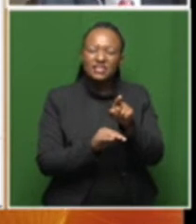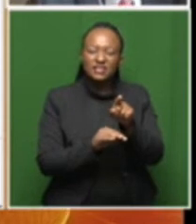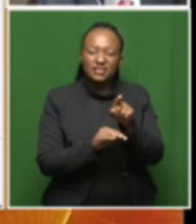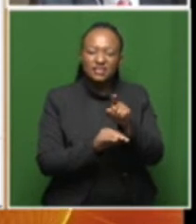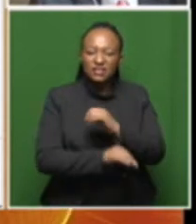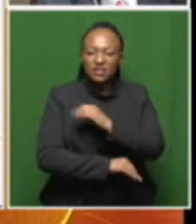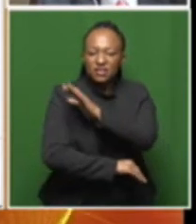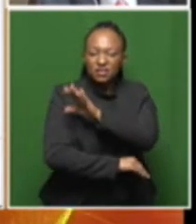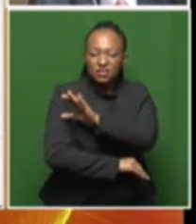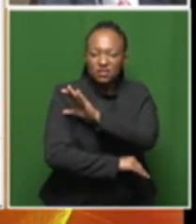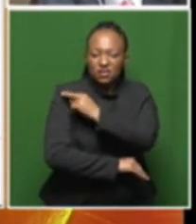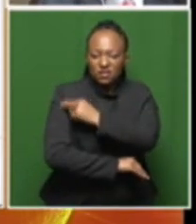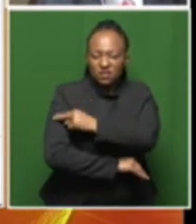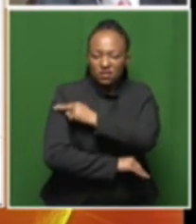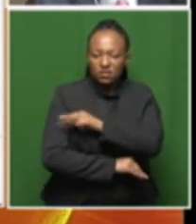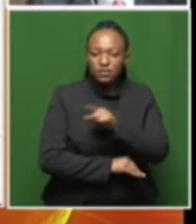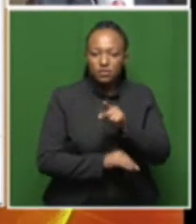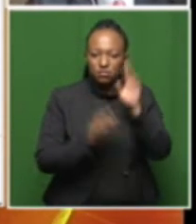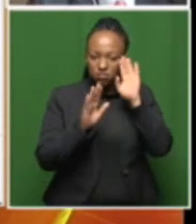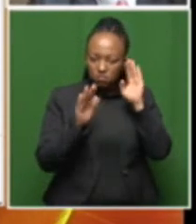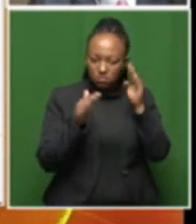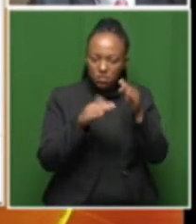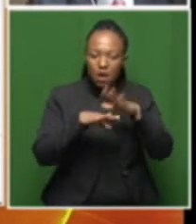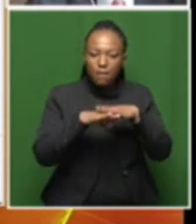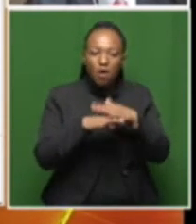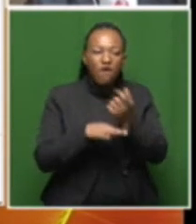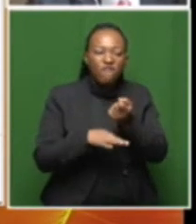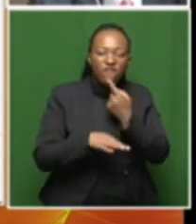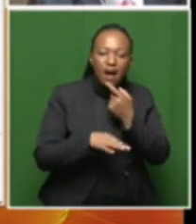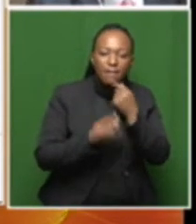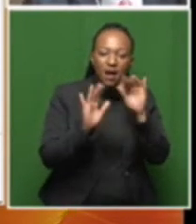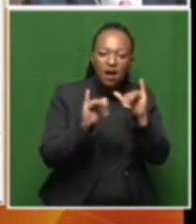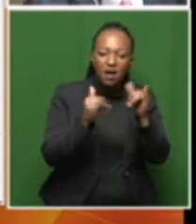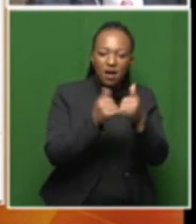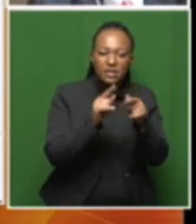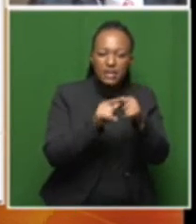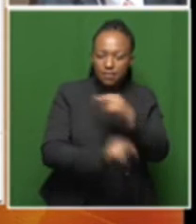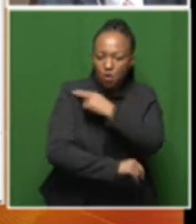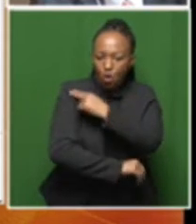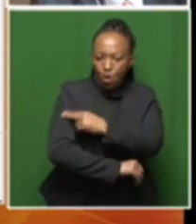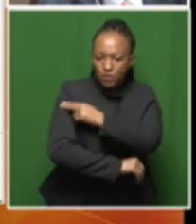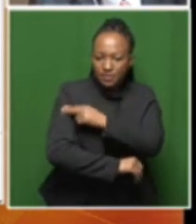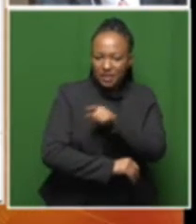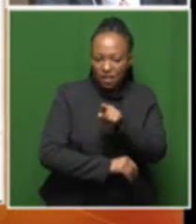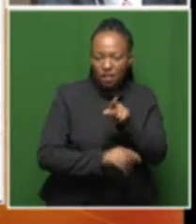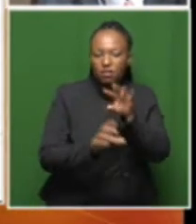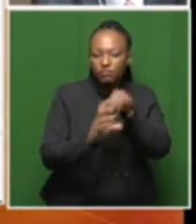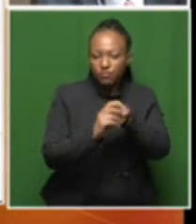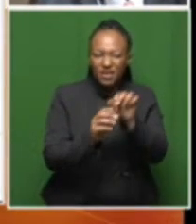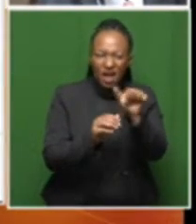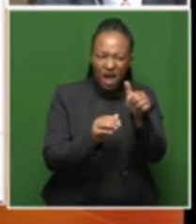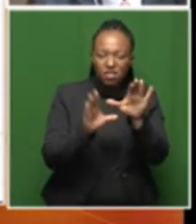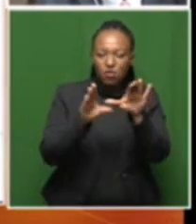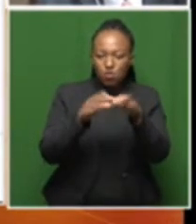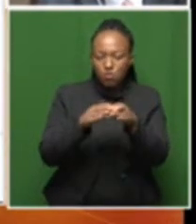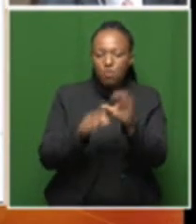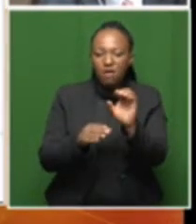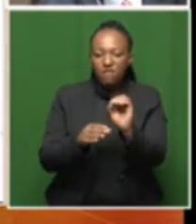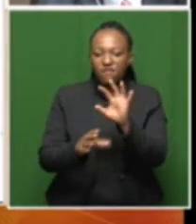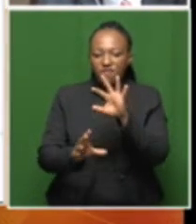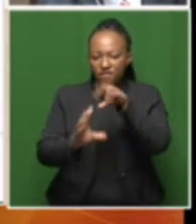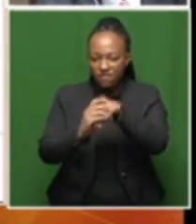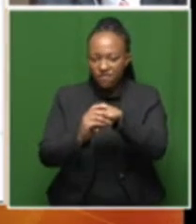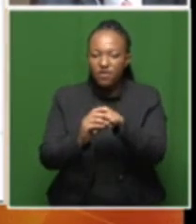largely concentrated on pharmacies and hospitals, but there are a number of other groups who are now also